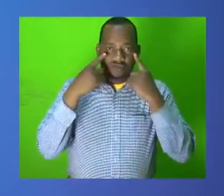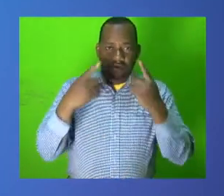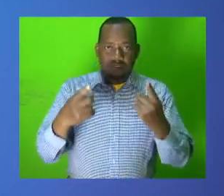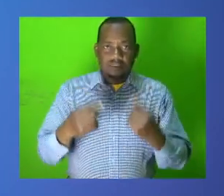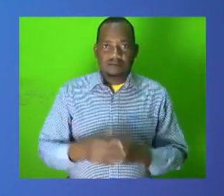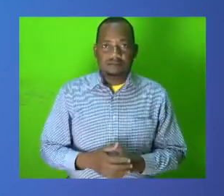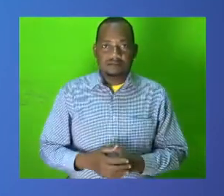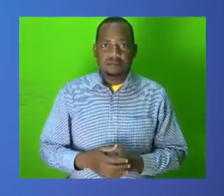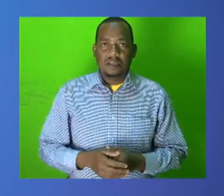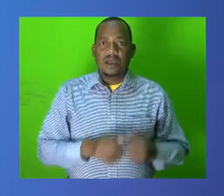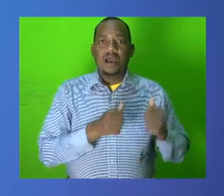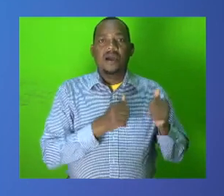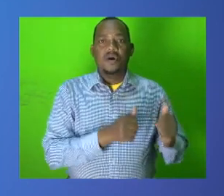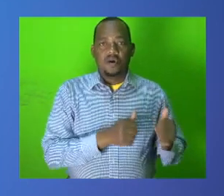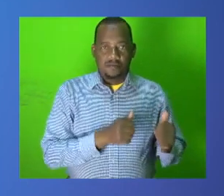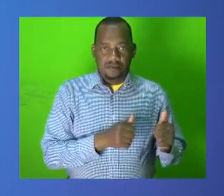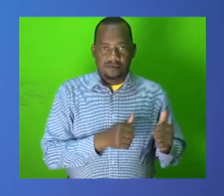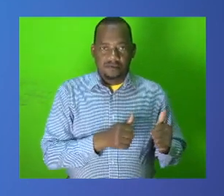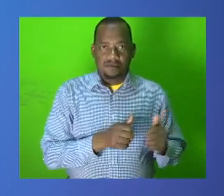viewers, I hope that